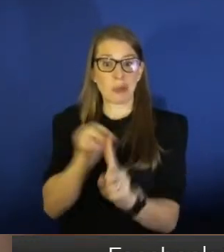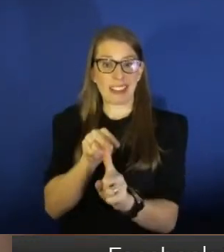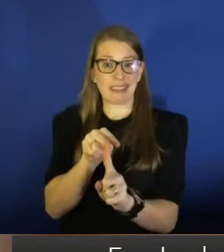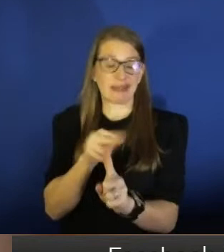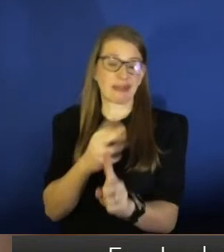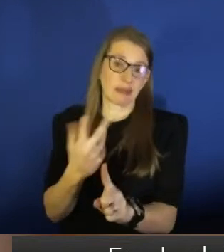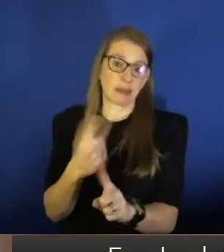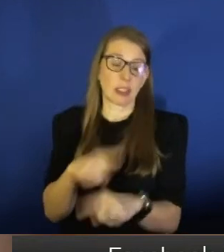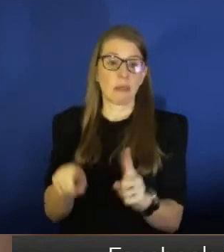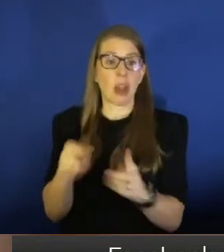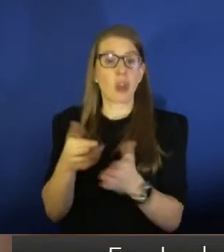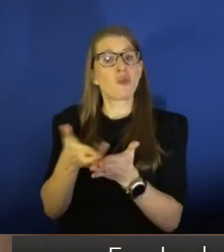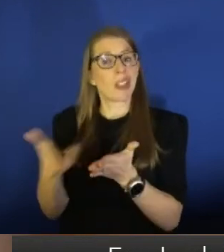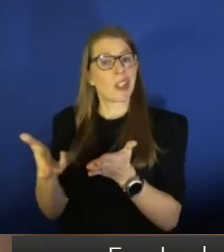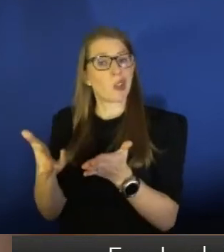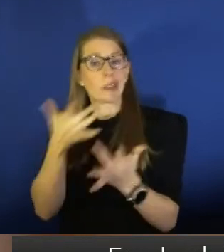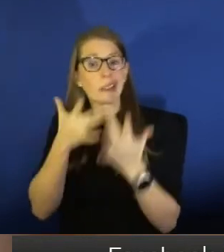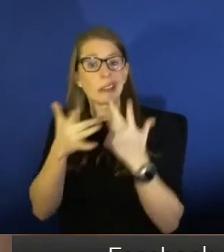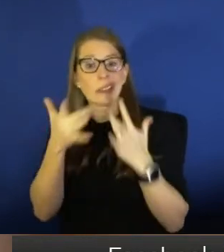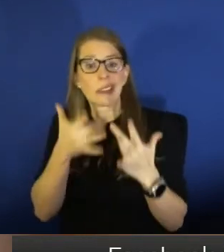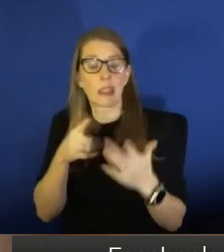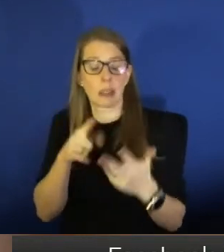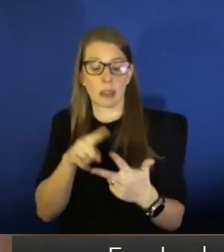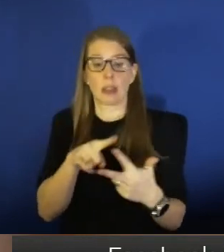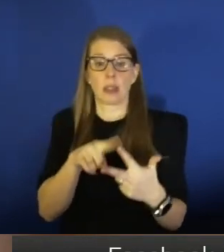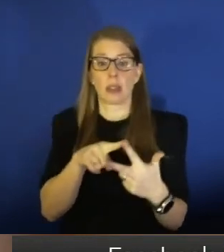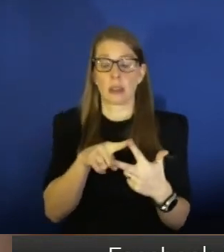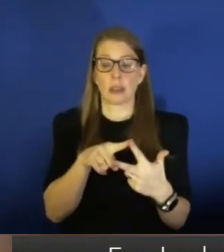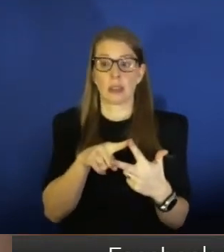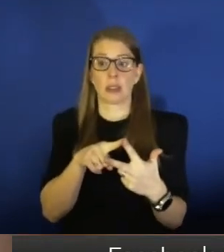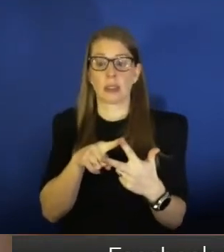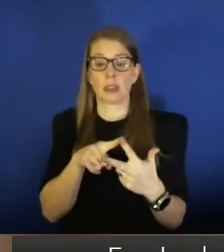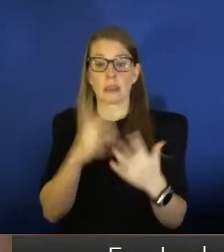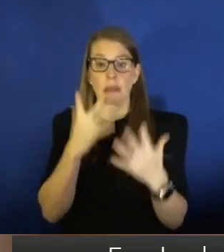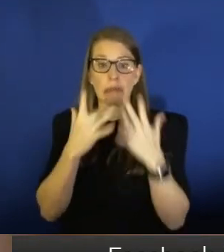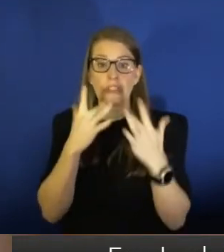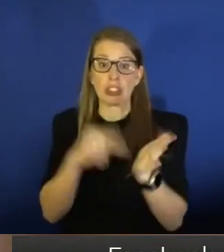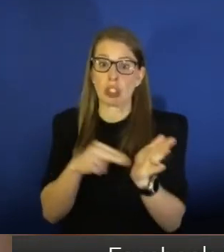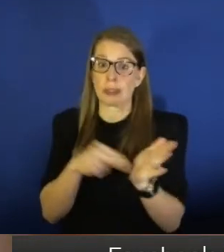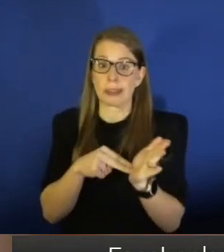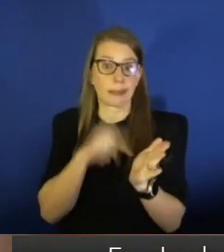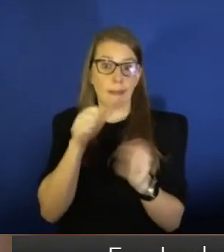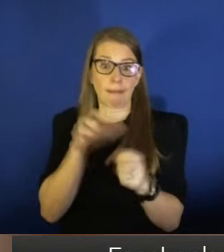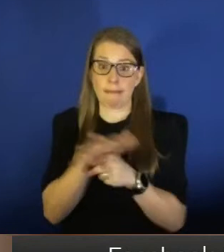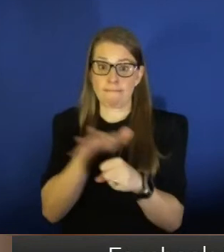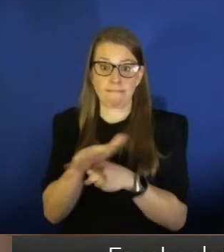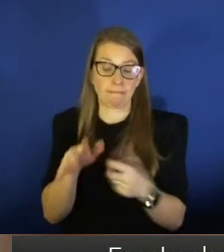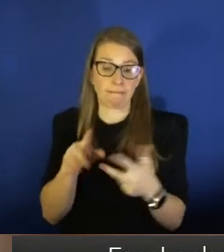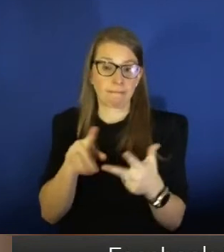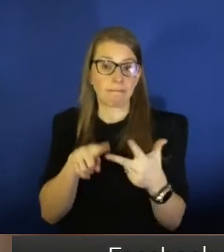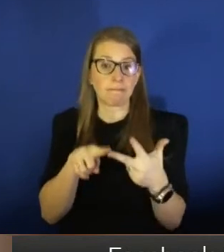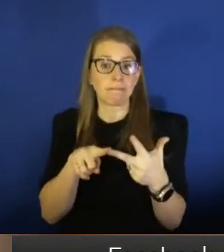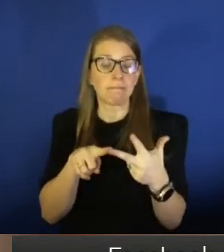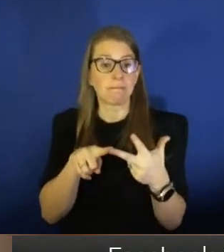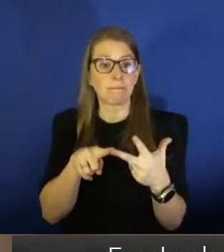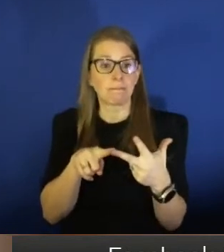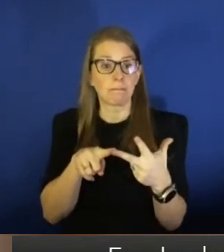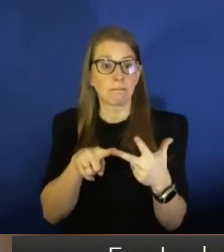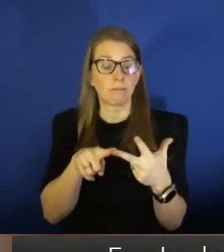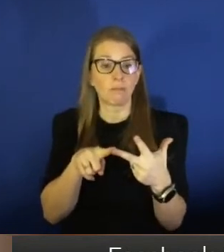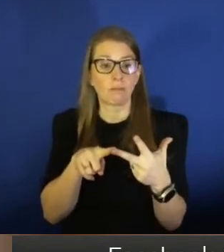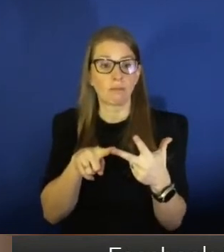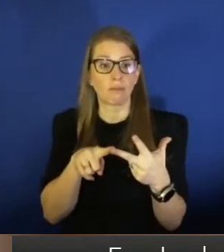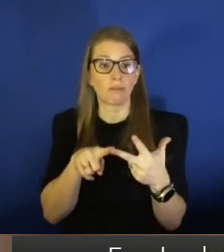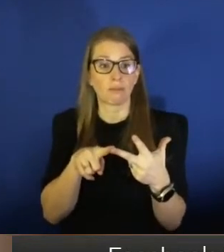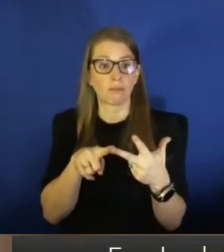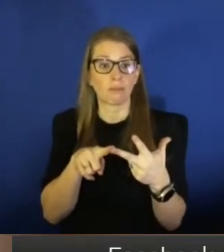there's resource issues. There's a tremendous shortage of nurses. The nursing workforce is being in